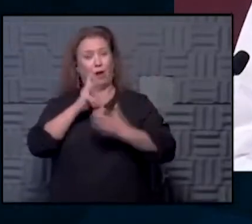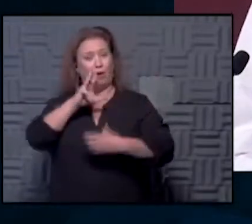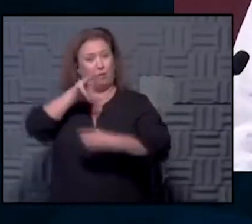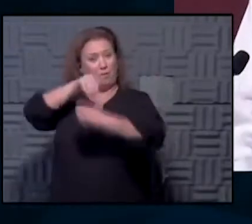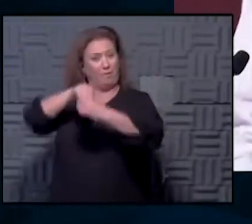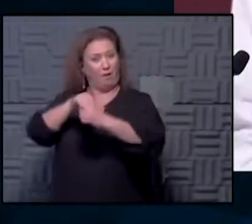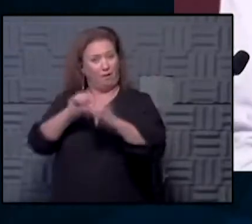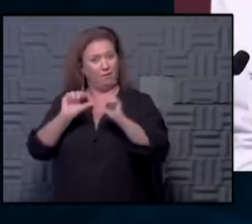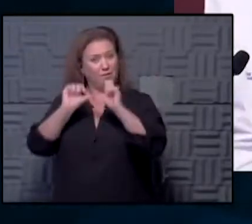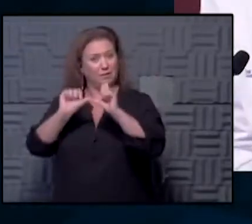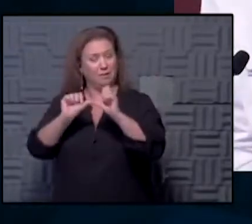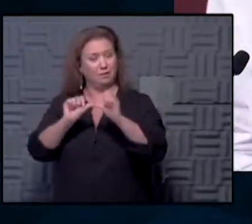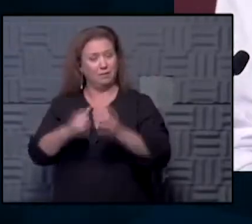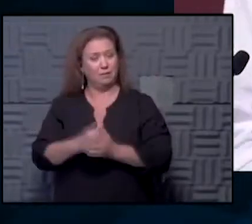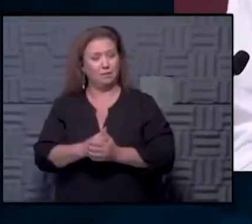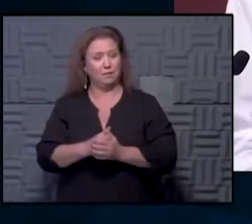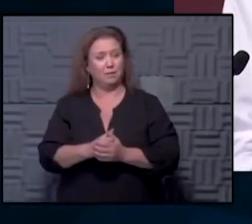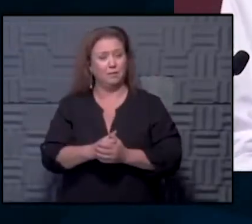going forward?